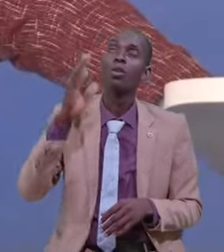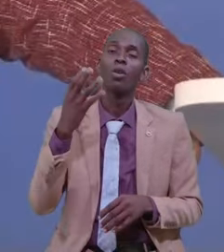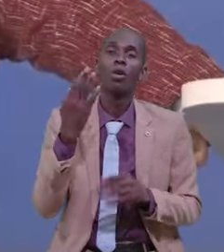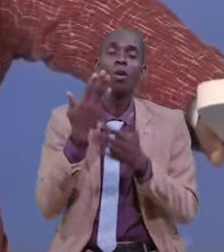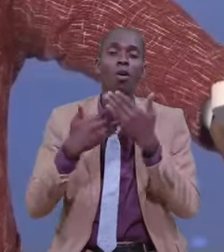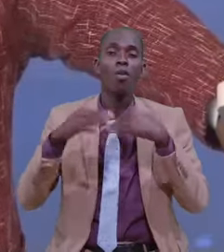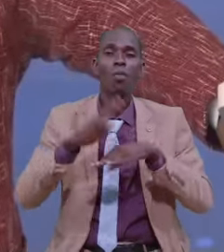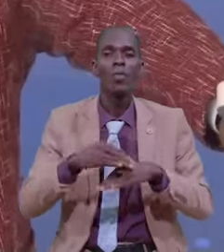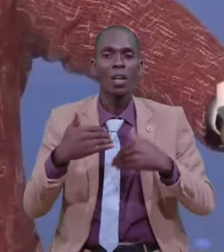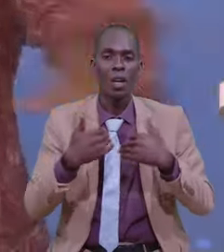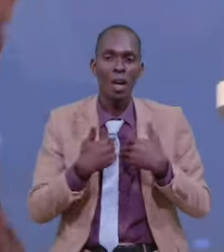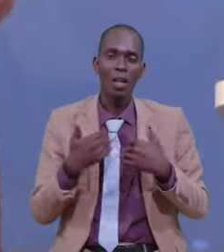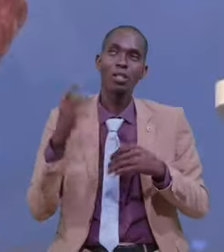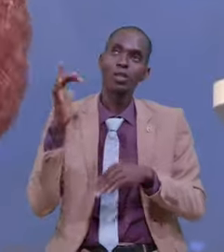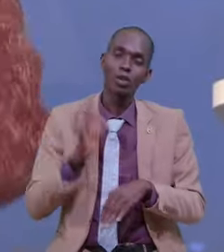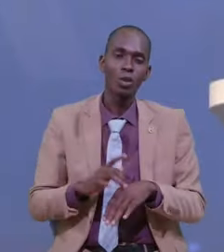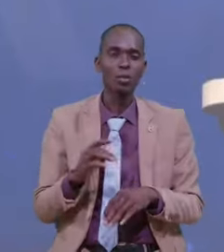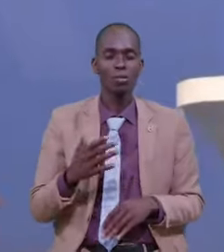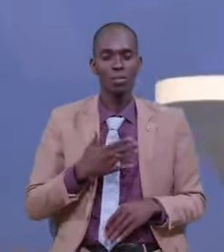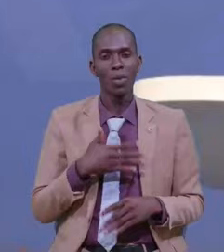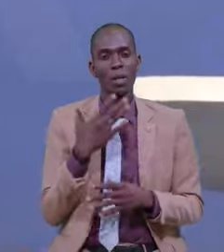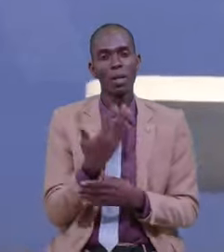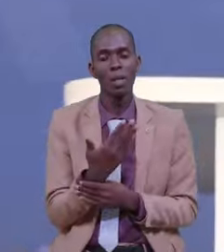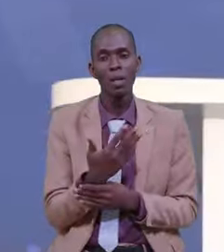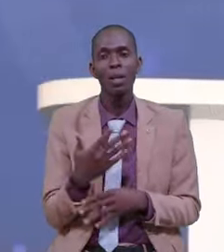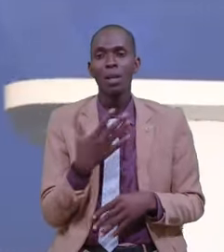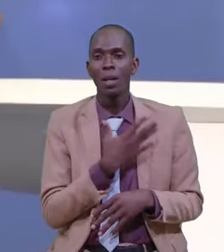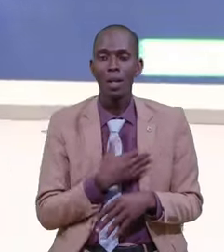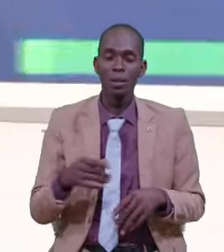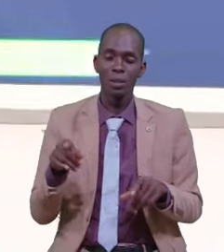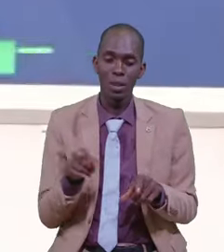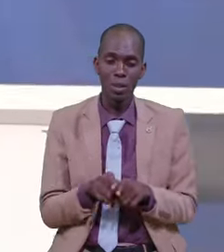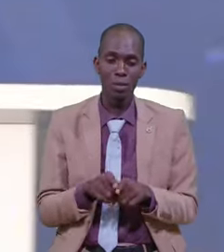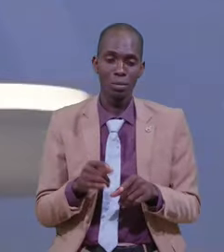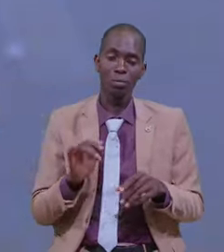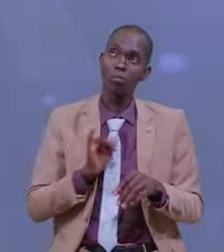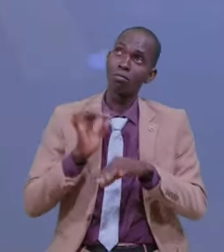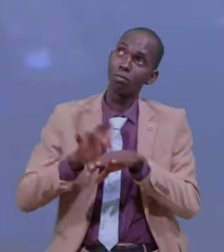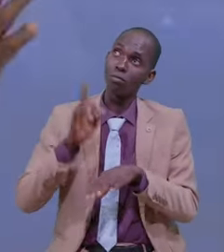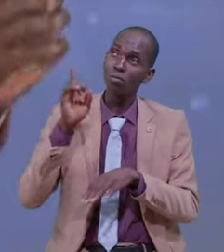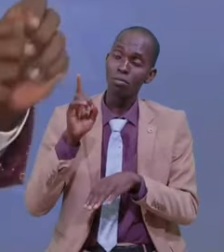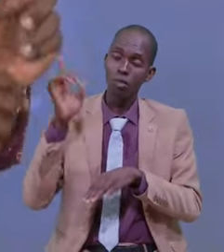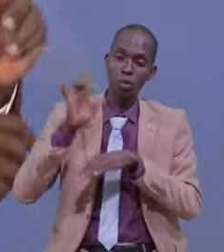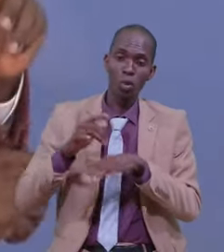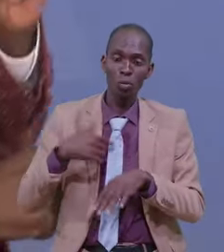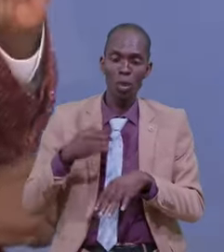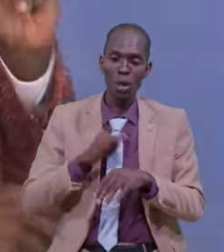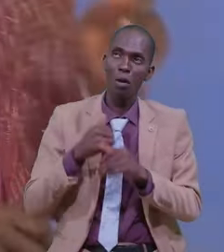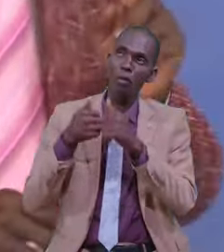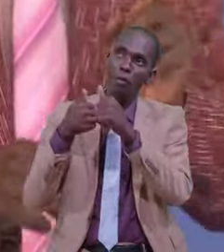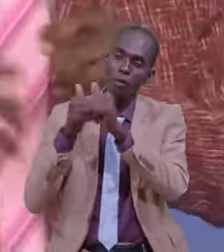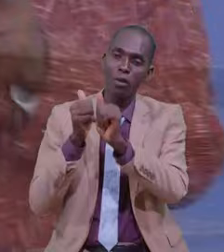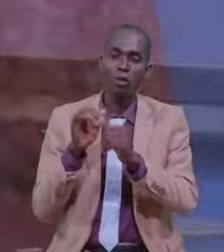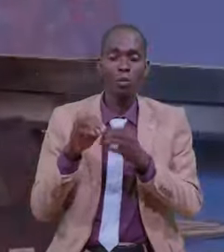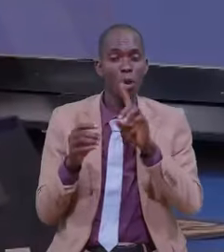taught his hands. And as he was taught, he followed. That is what we do. We have number one,